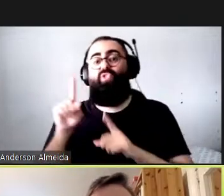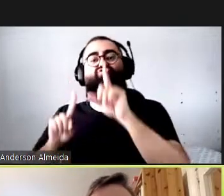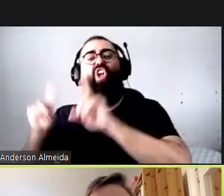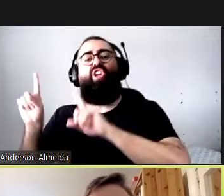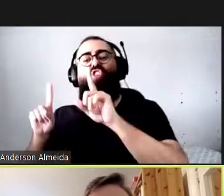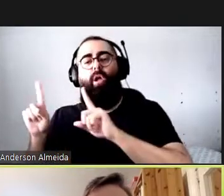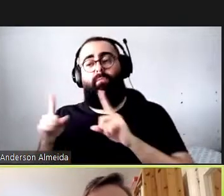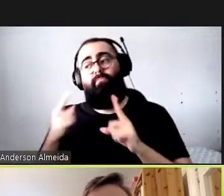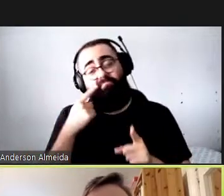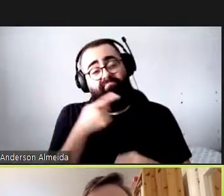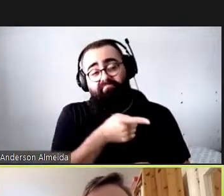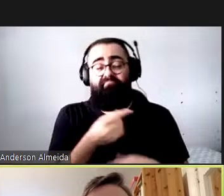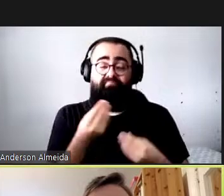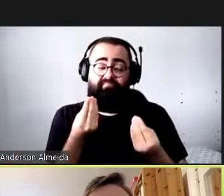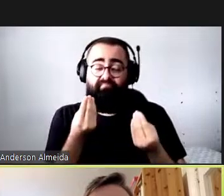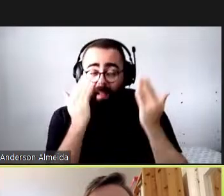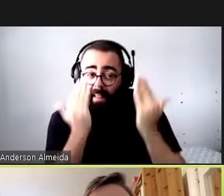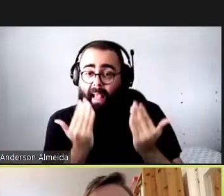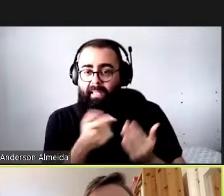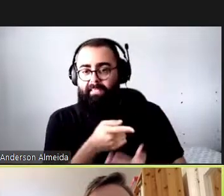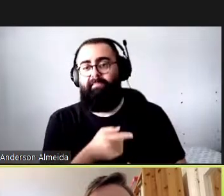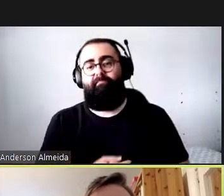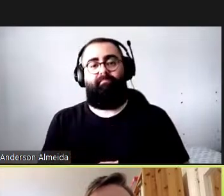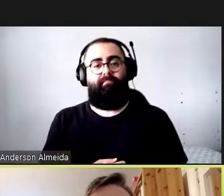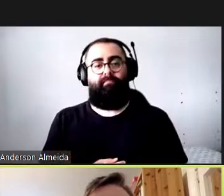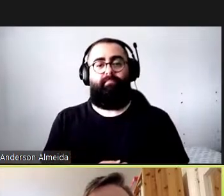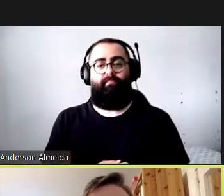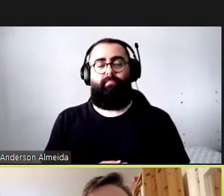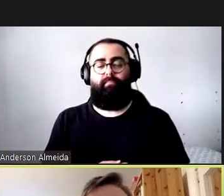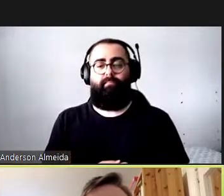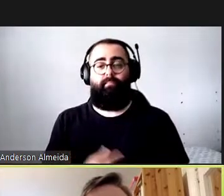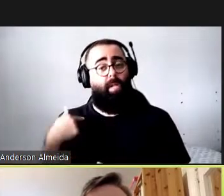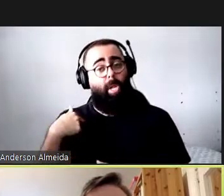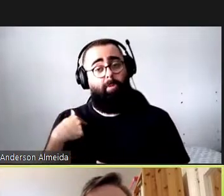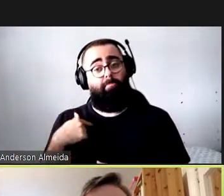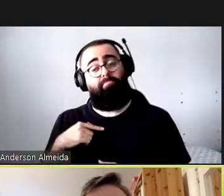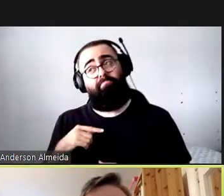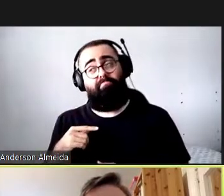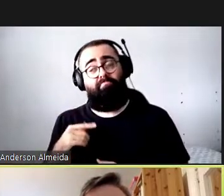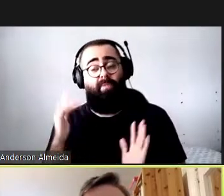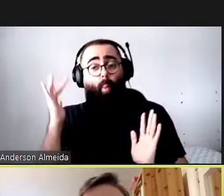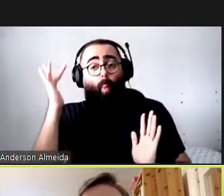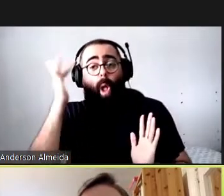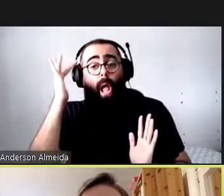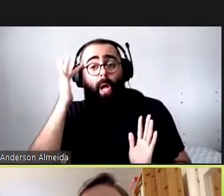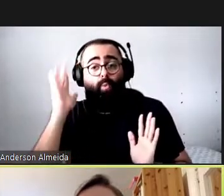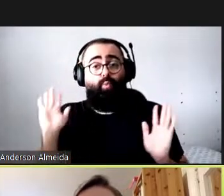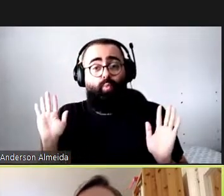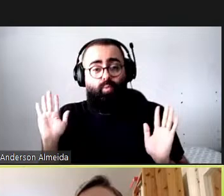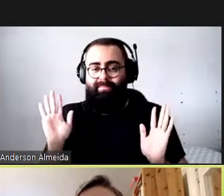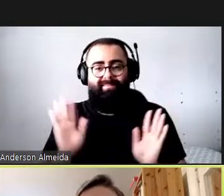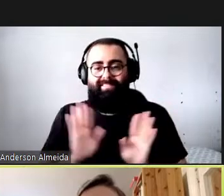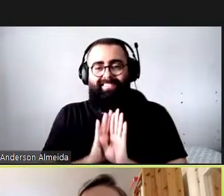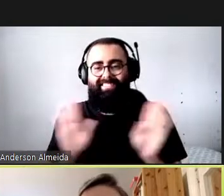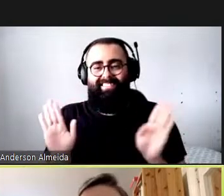And I believe that is it.